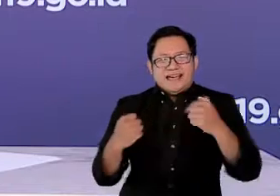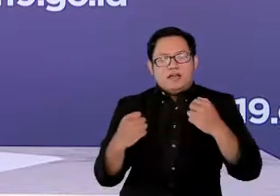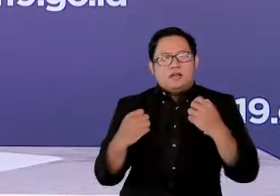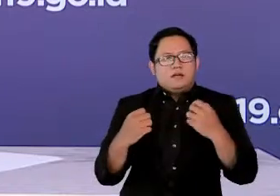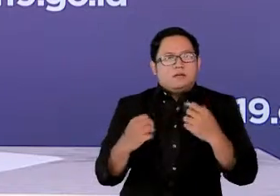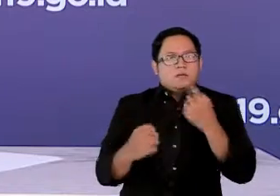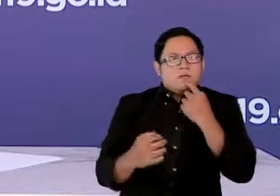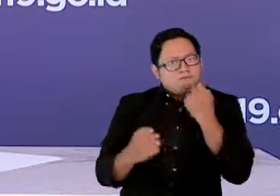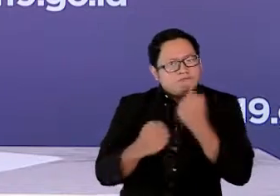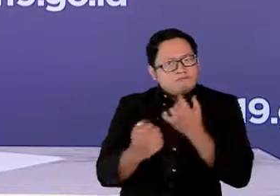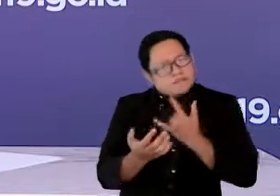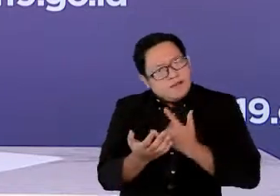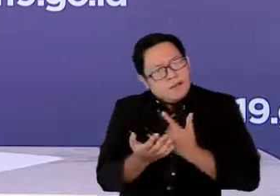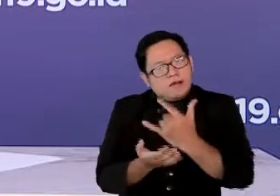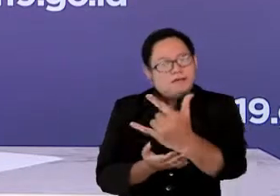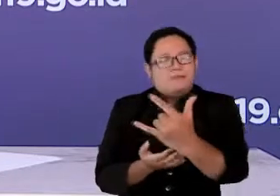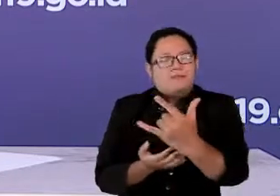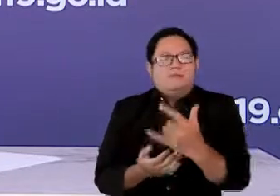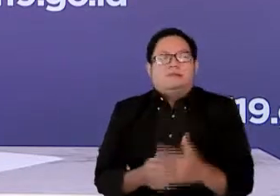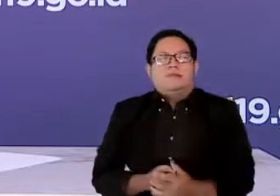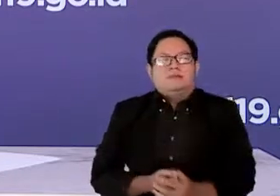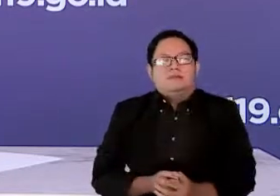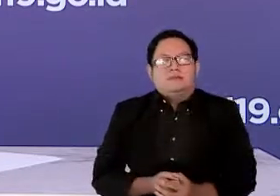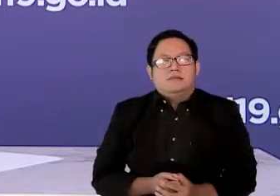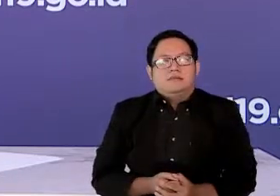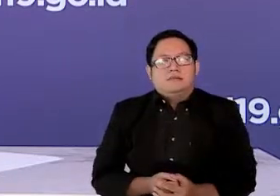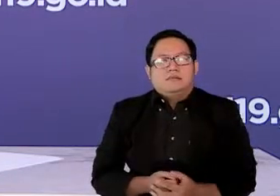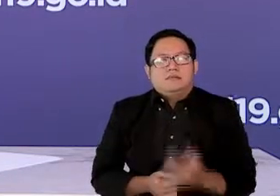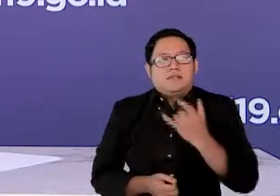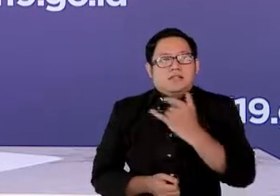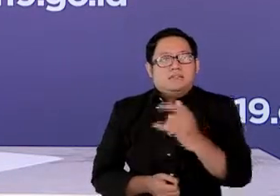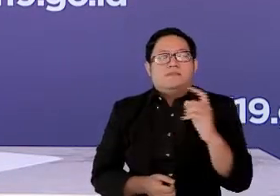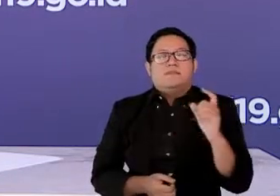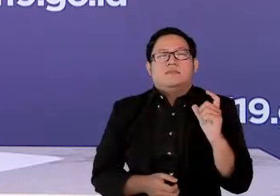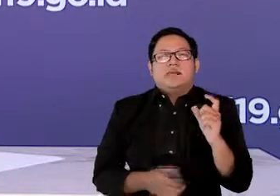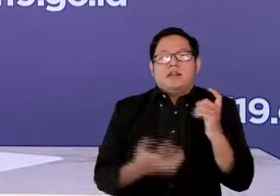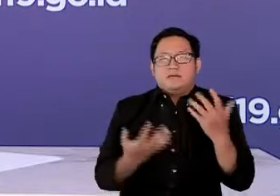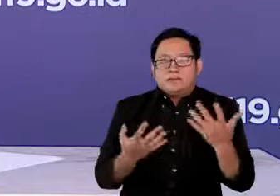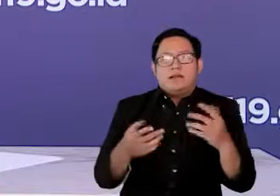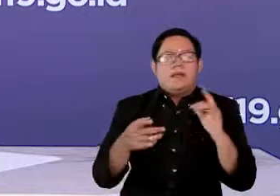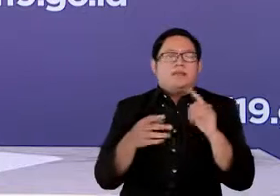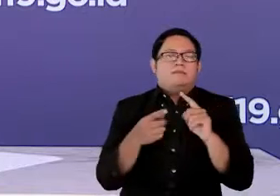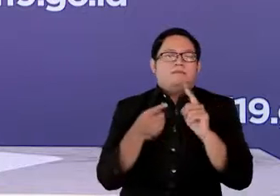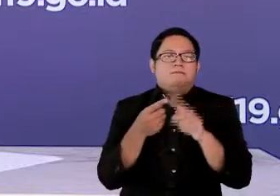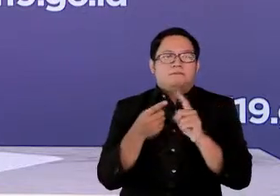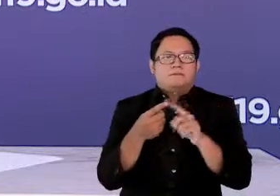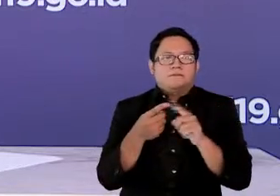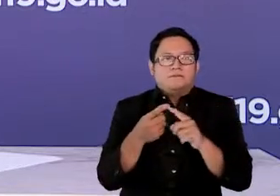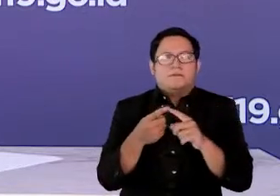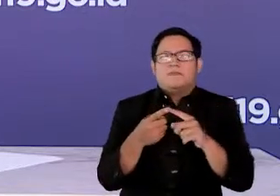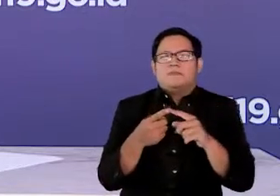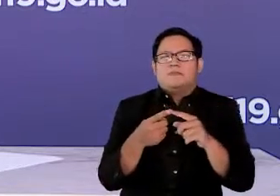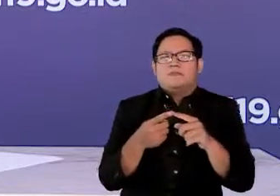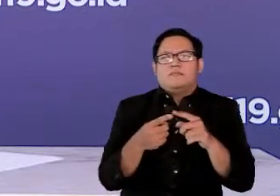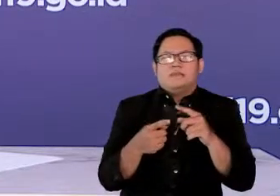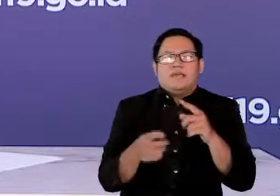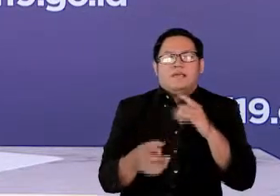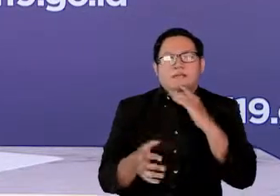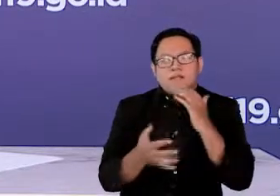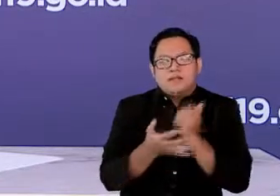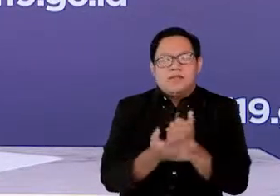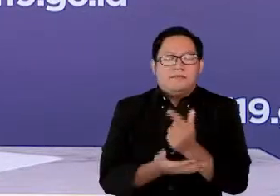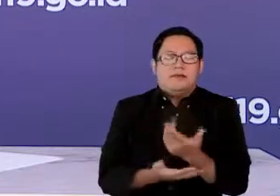we must note here. First, the key to maintaining this decline in cases is to seriously maintain